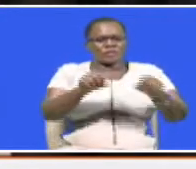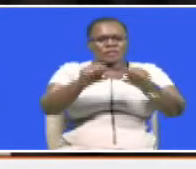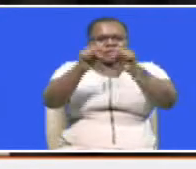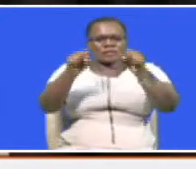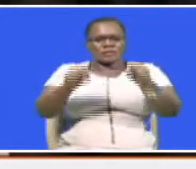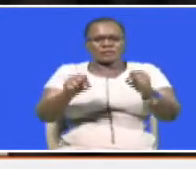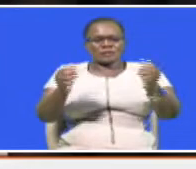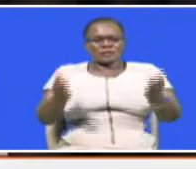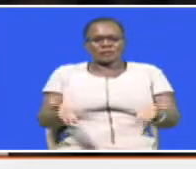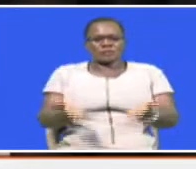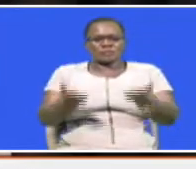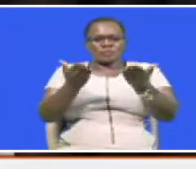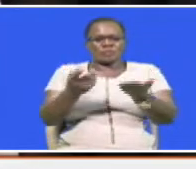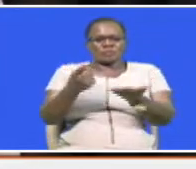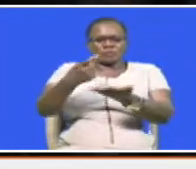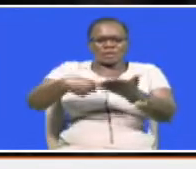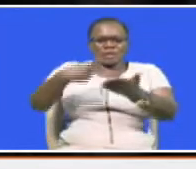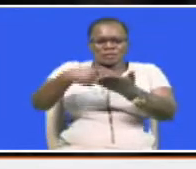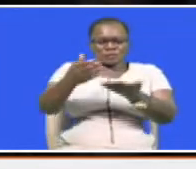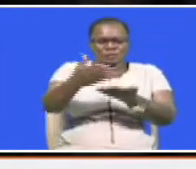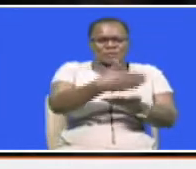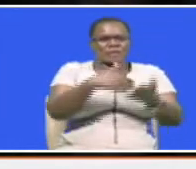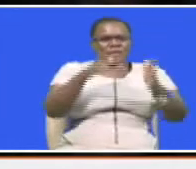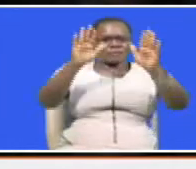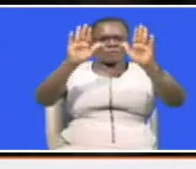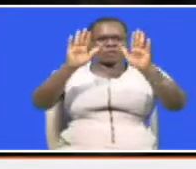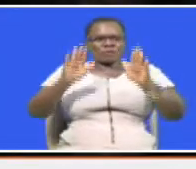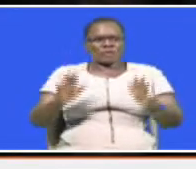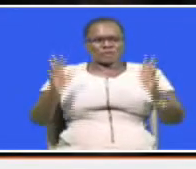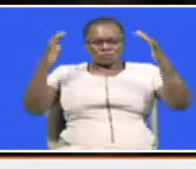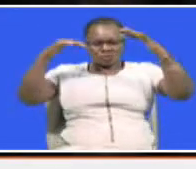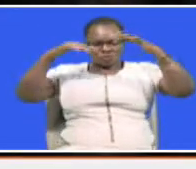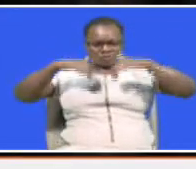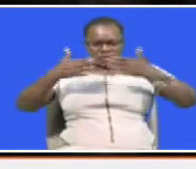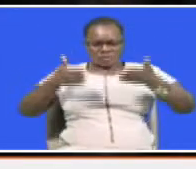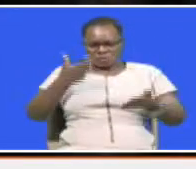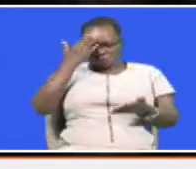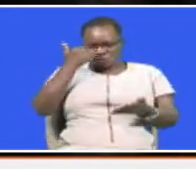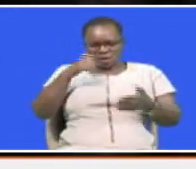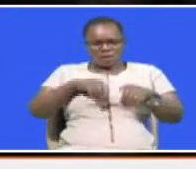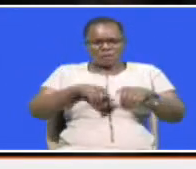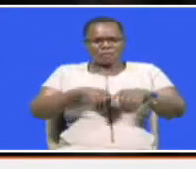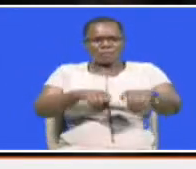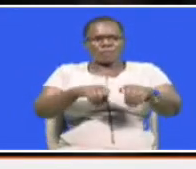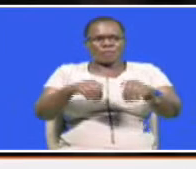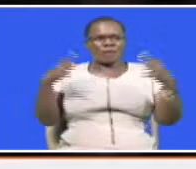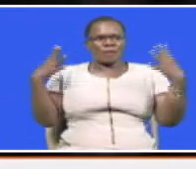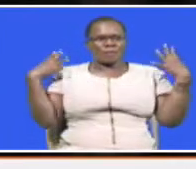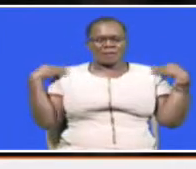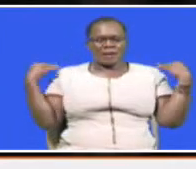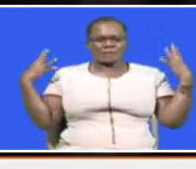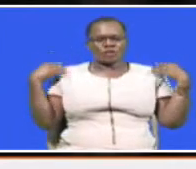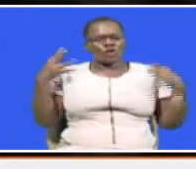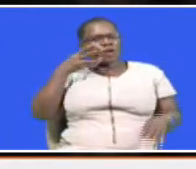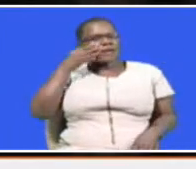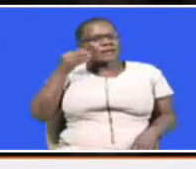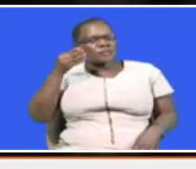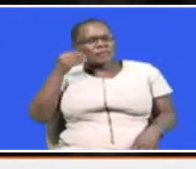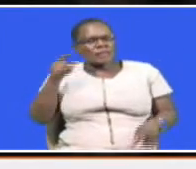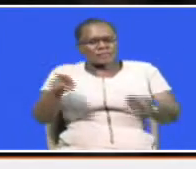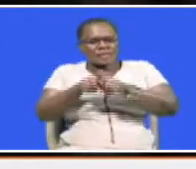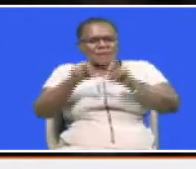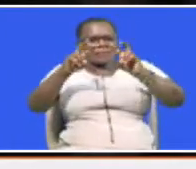for improving property tax system. The importance of this conference is in learning from practical experiences and